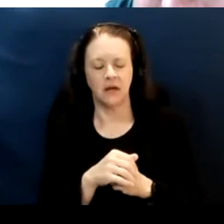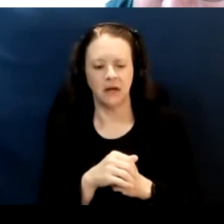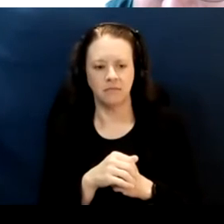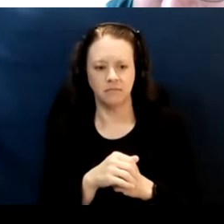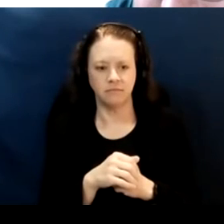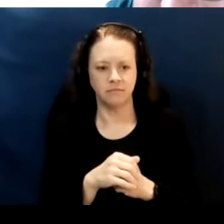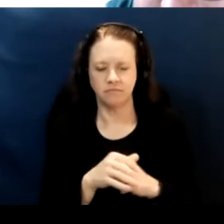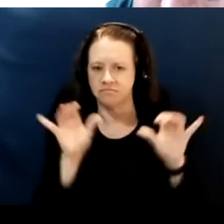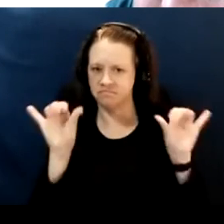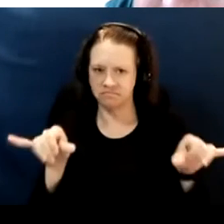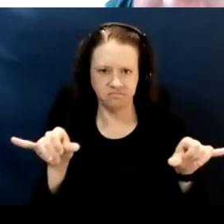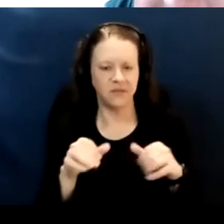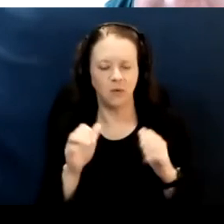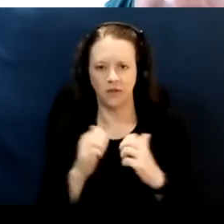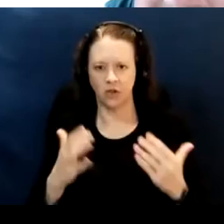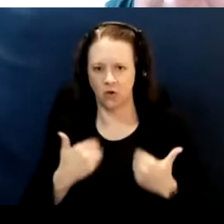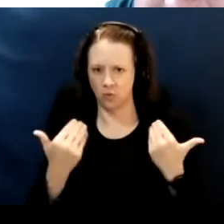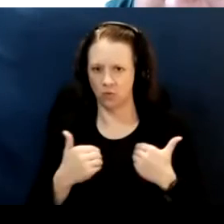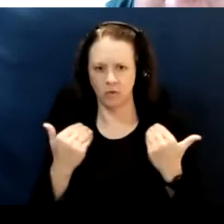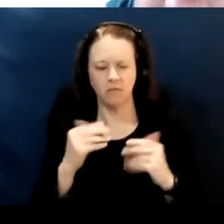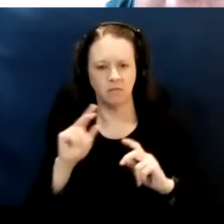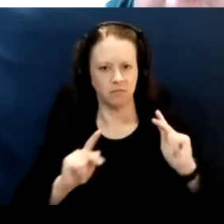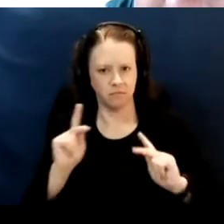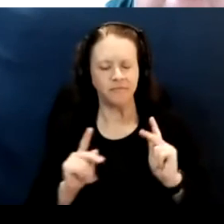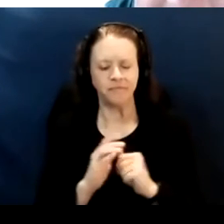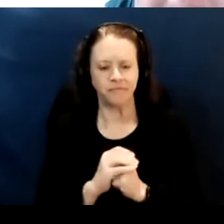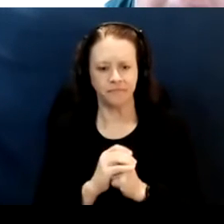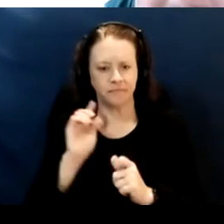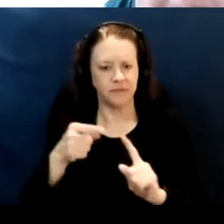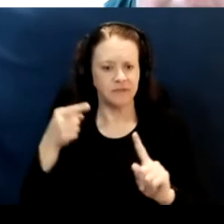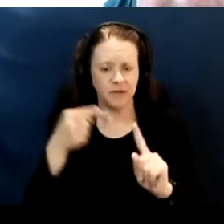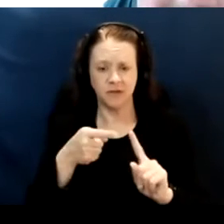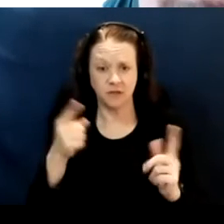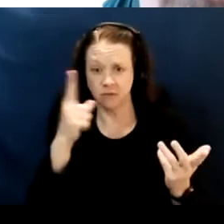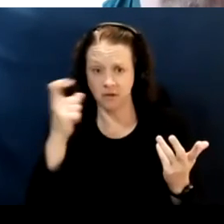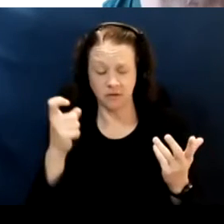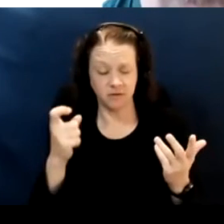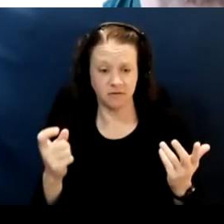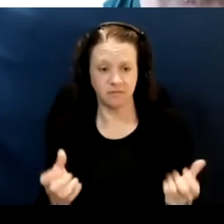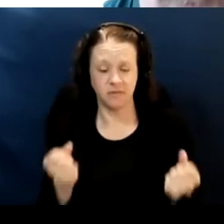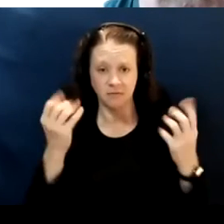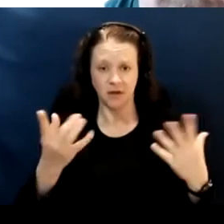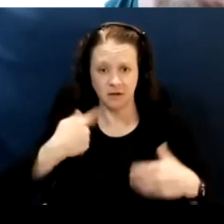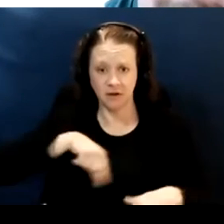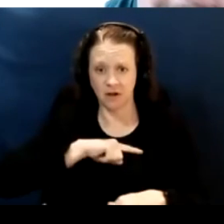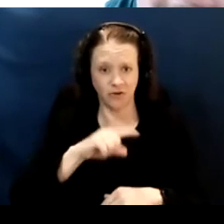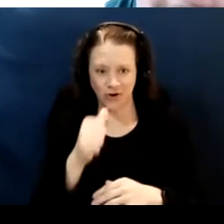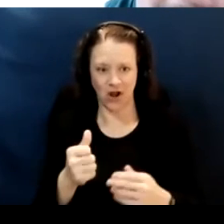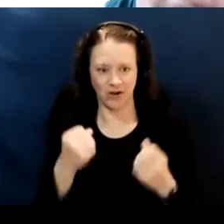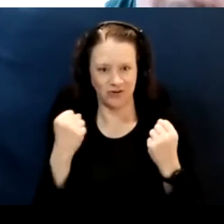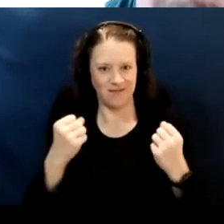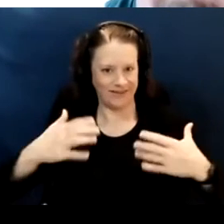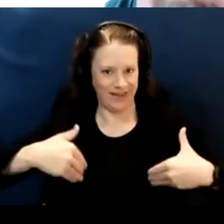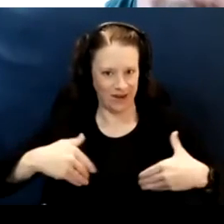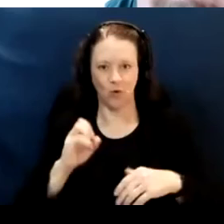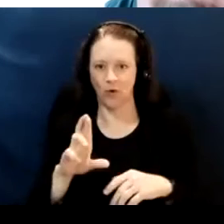It goes the same way with youth, especially because a lot of us are not driving it or not